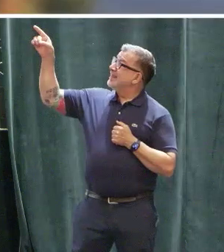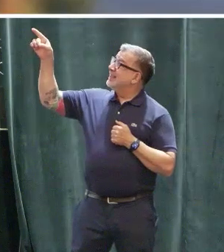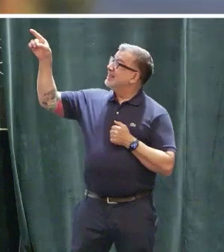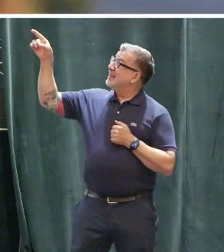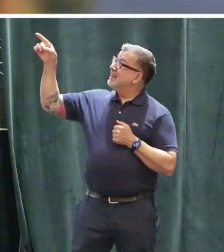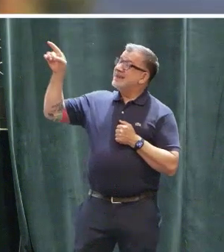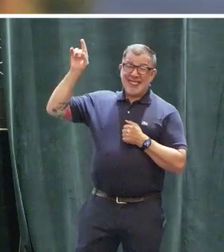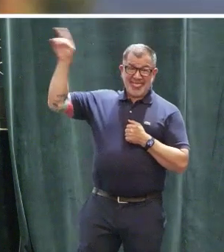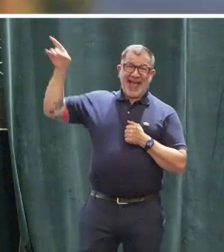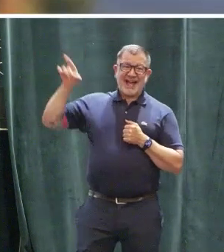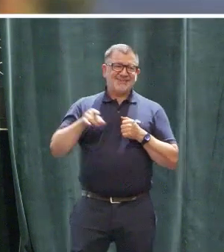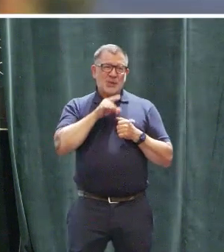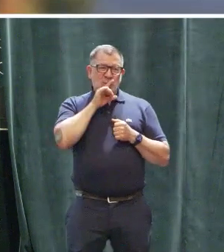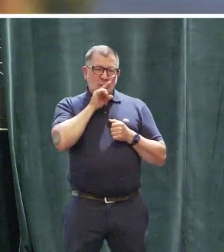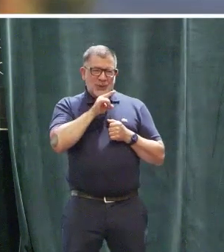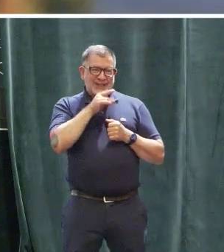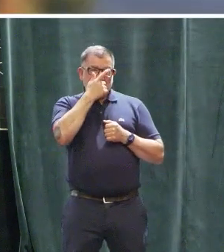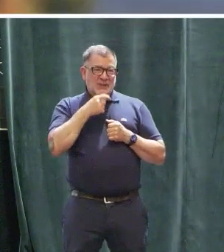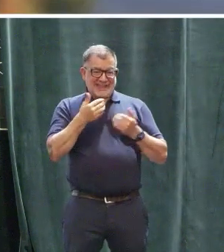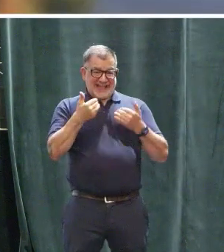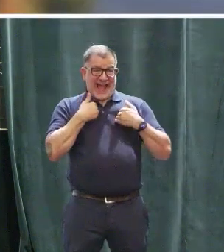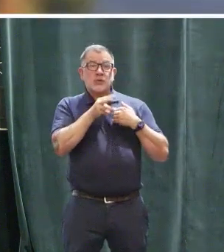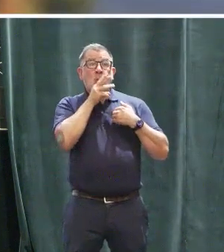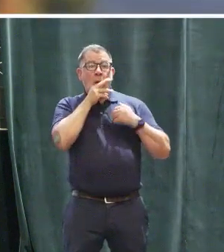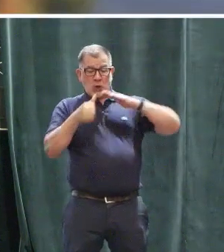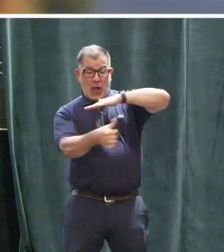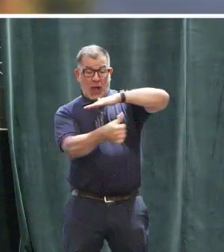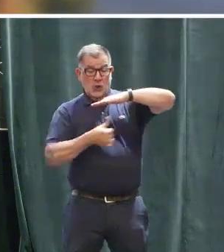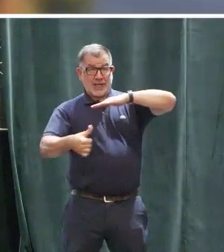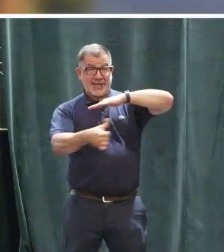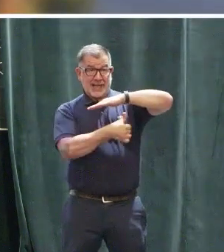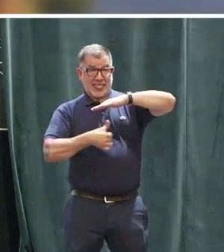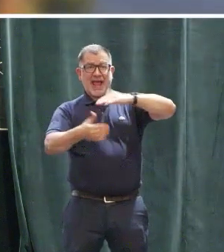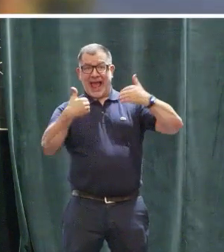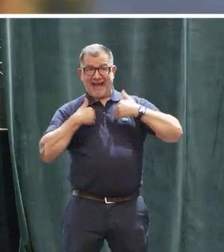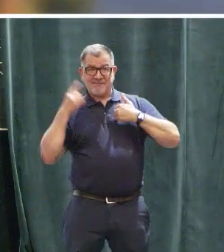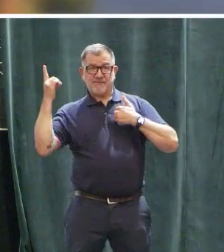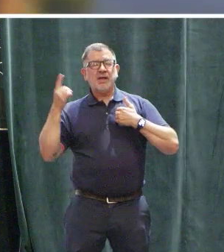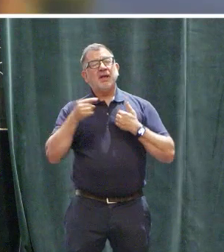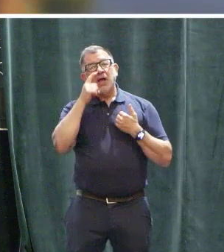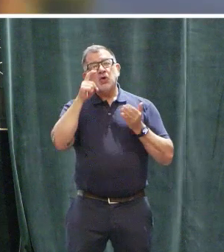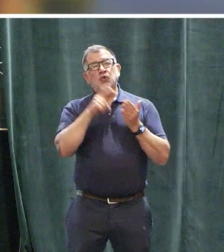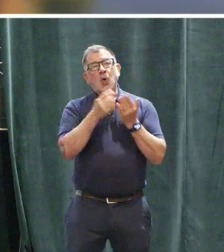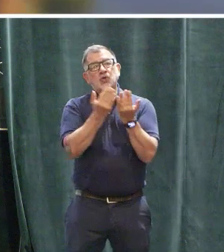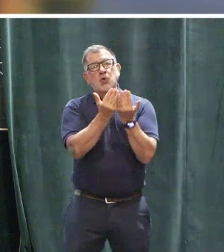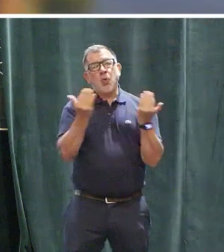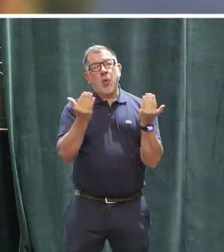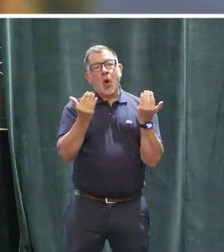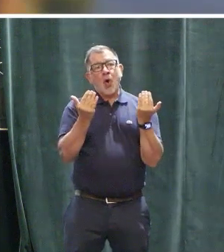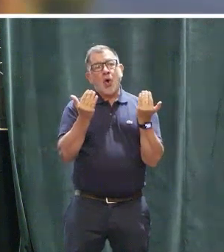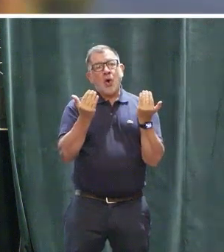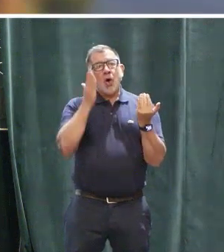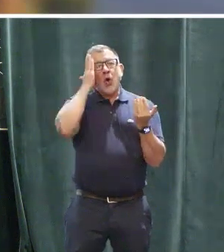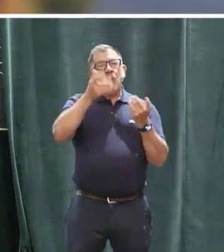on platform that has water underneath it. And so you can see that the wall is replacing what is mostly